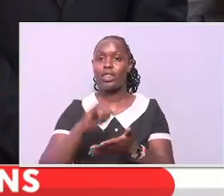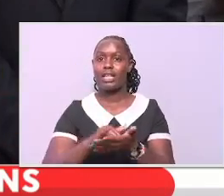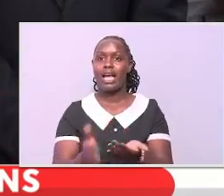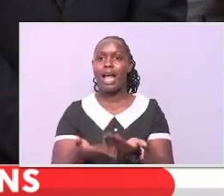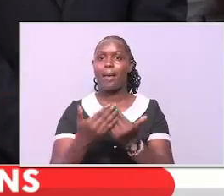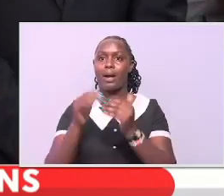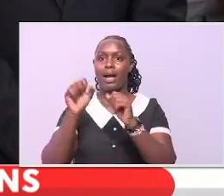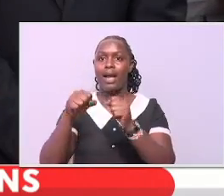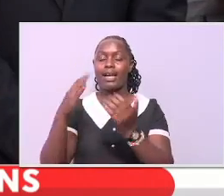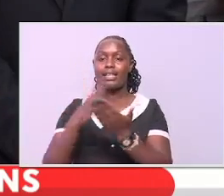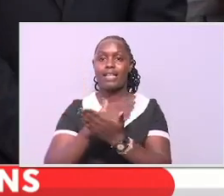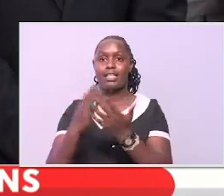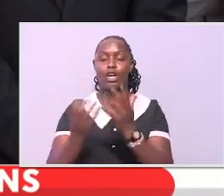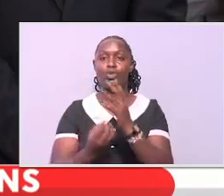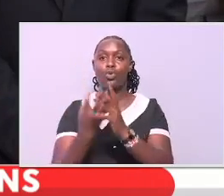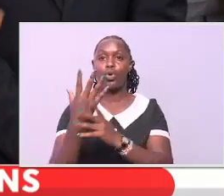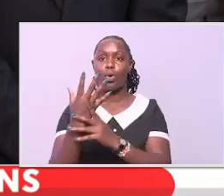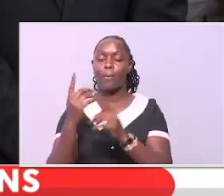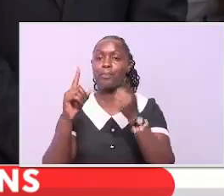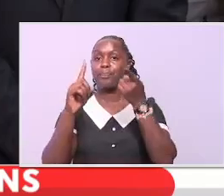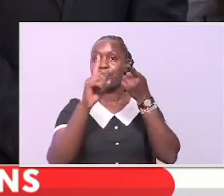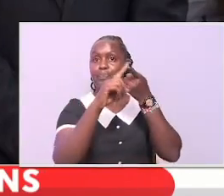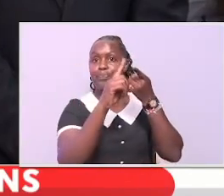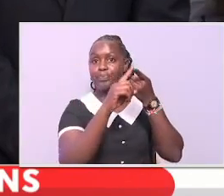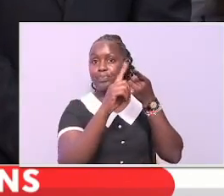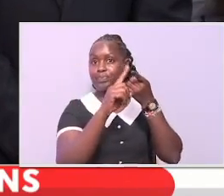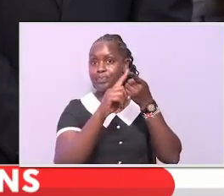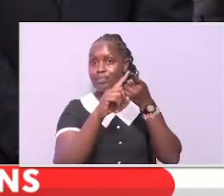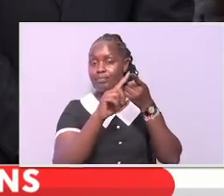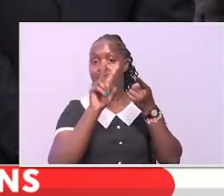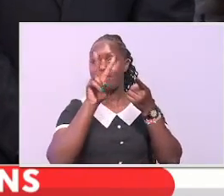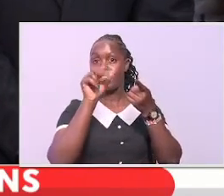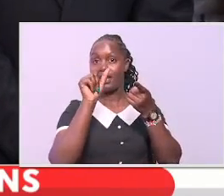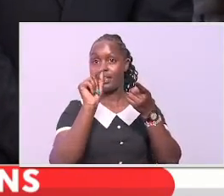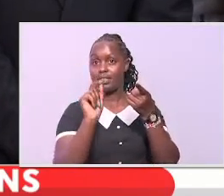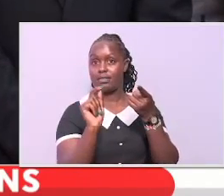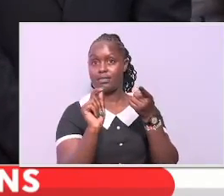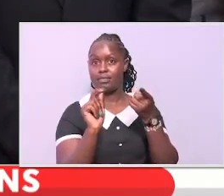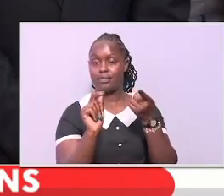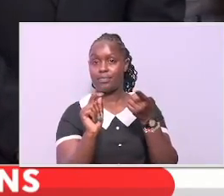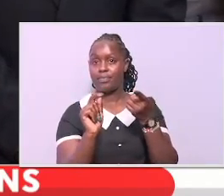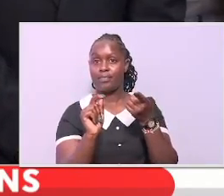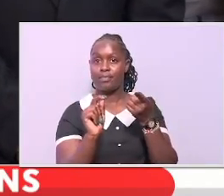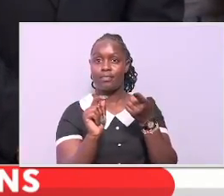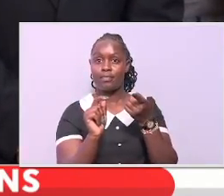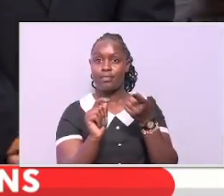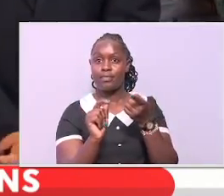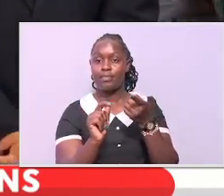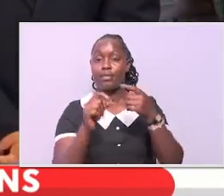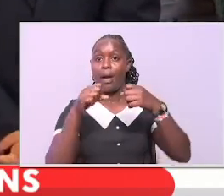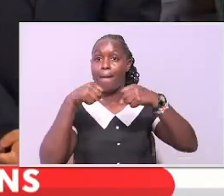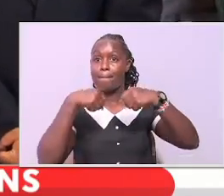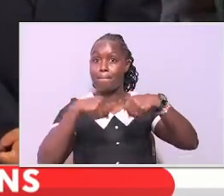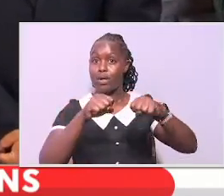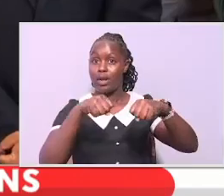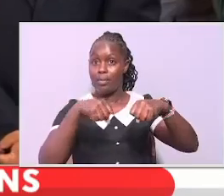kwanza, tumesema VAT kwa boda boda ambayo